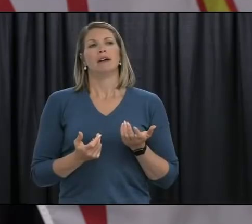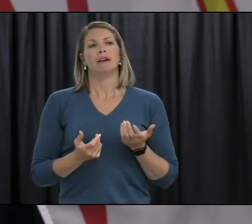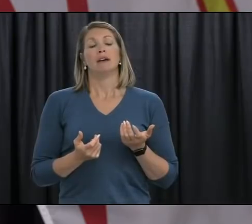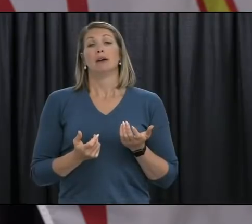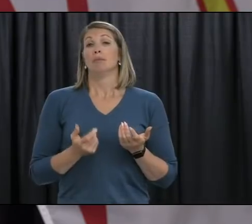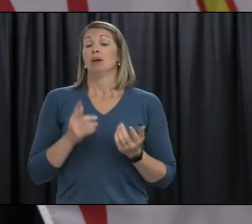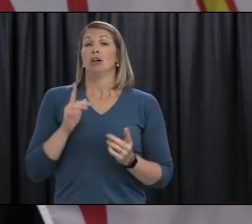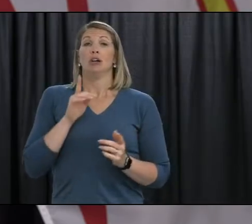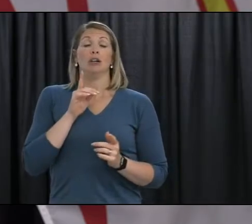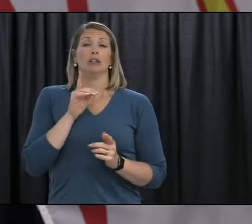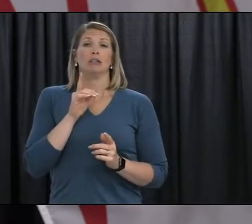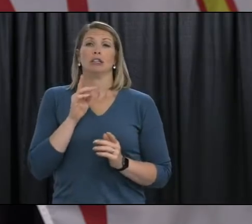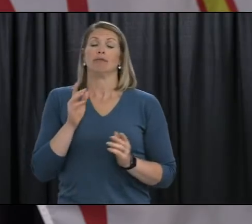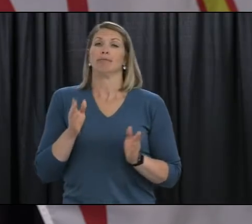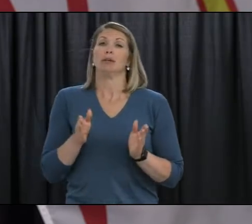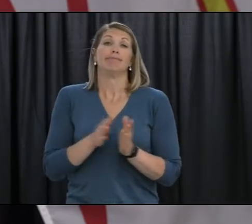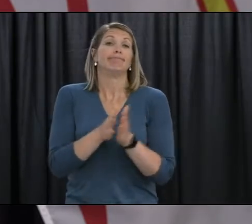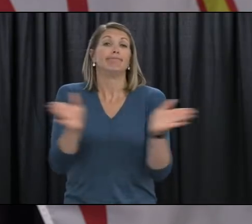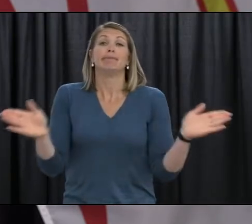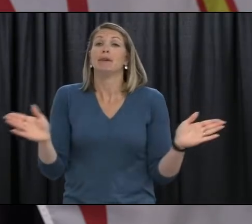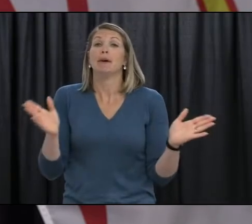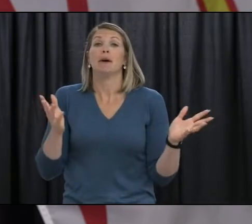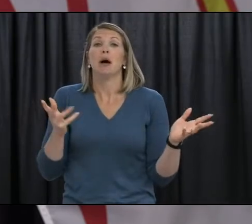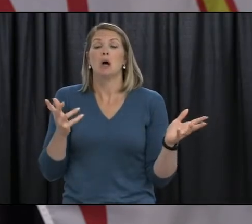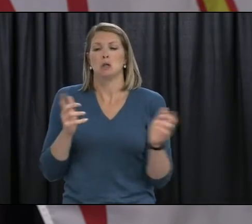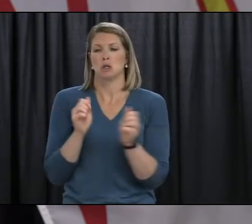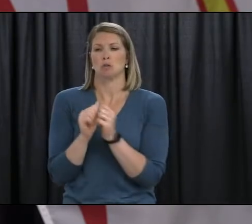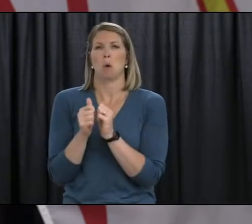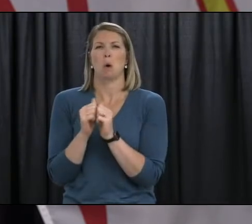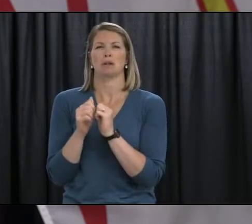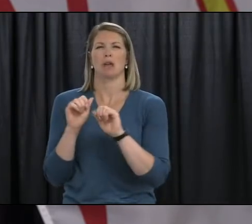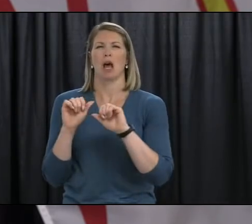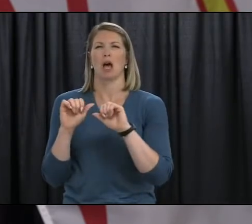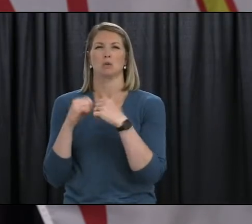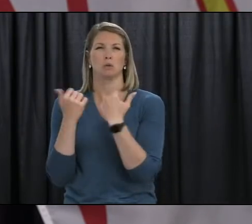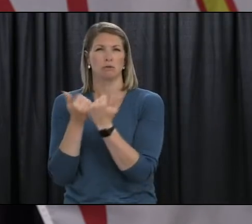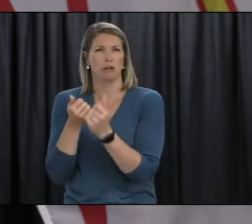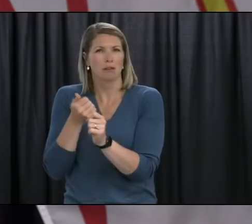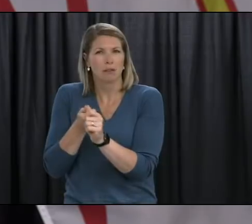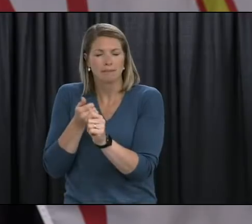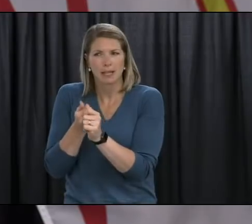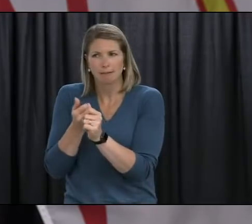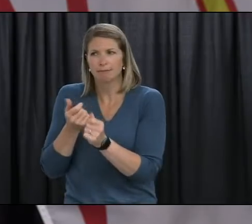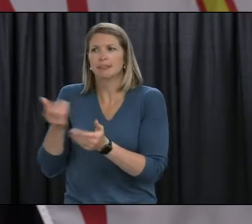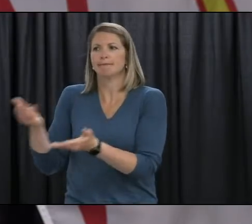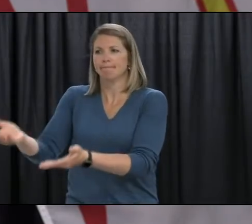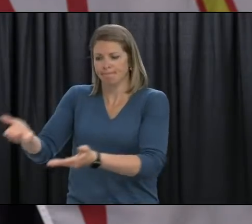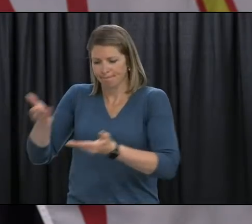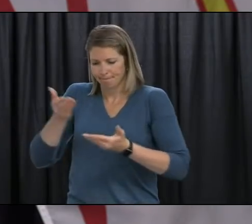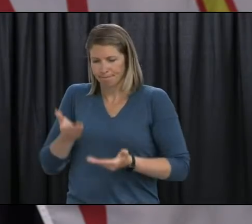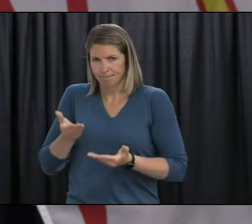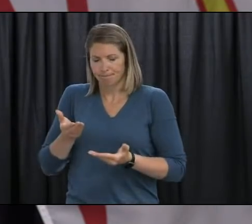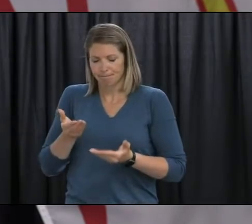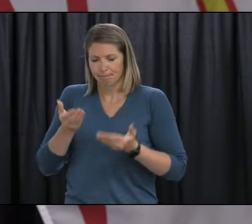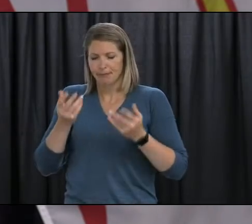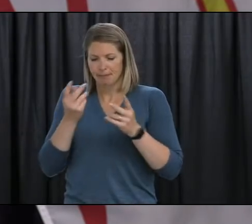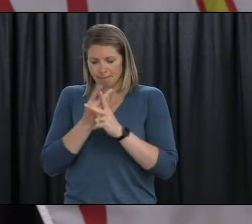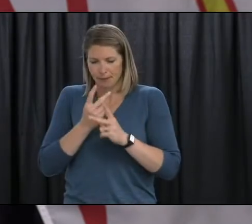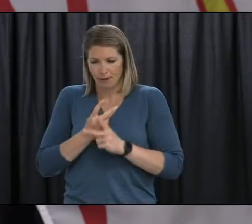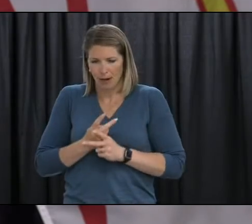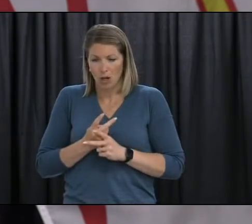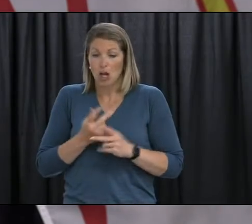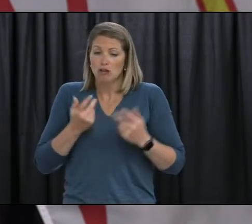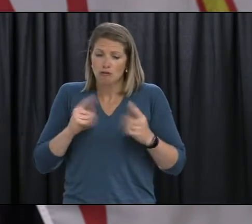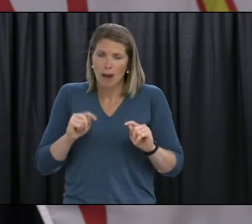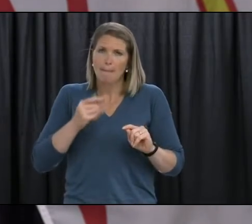But ultimately, I think the sports associations have to be able to take that information and play the sports